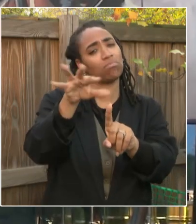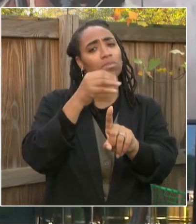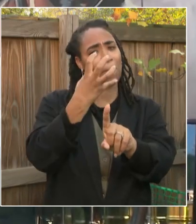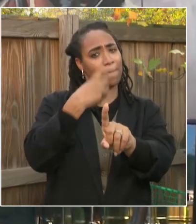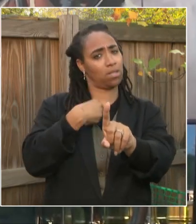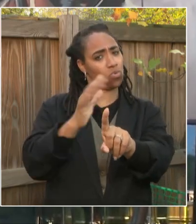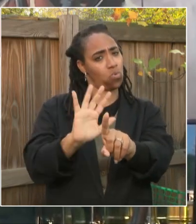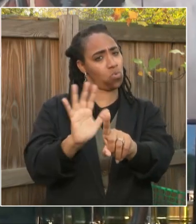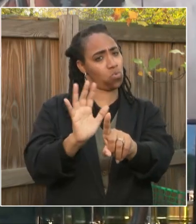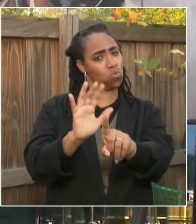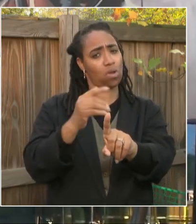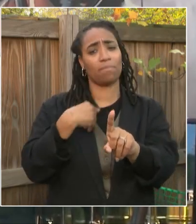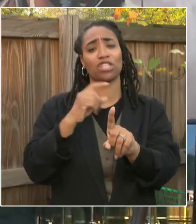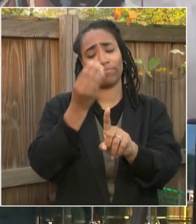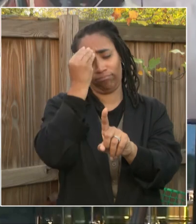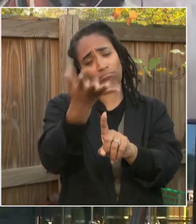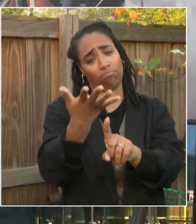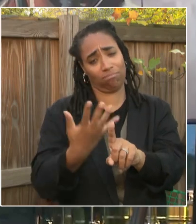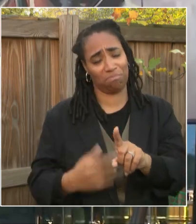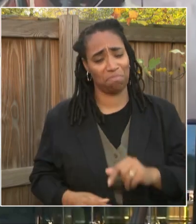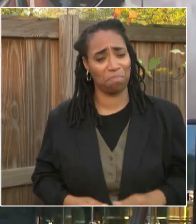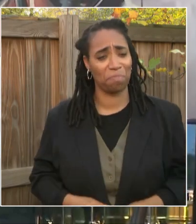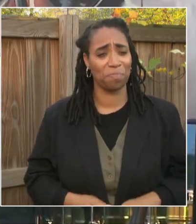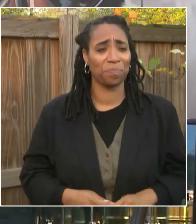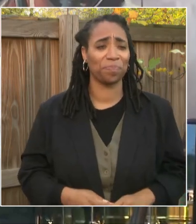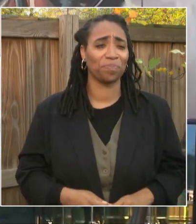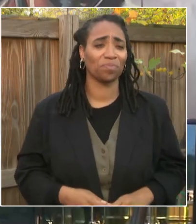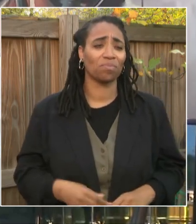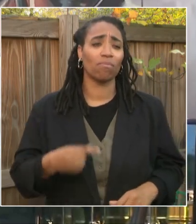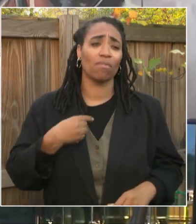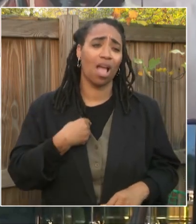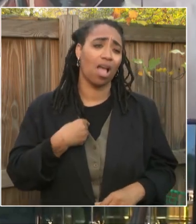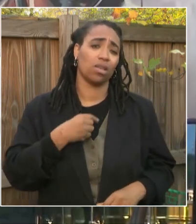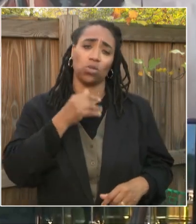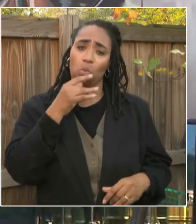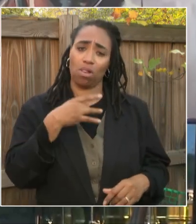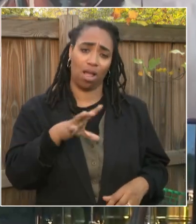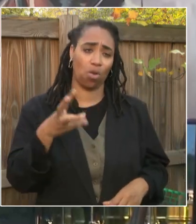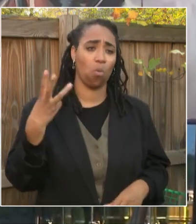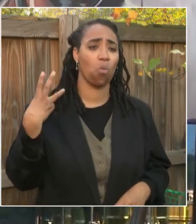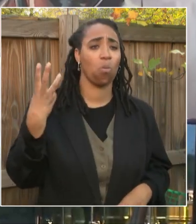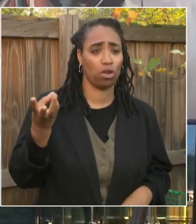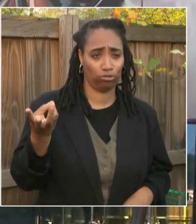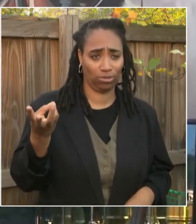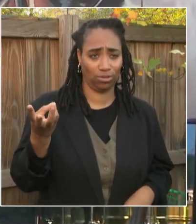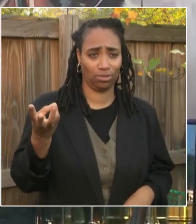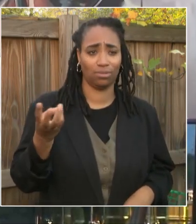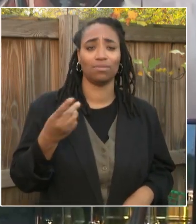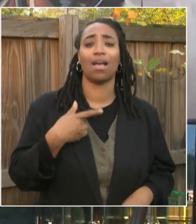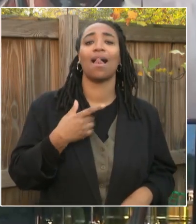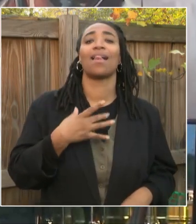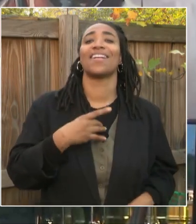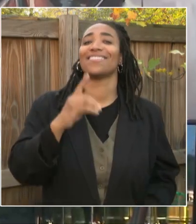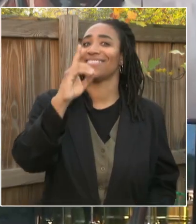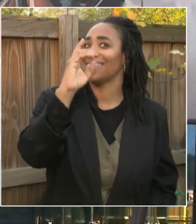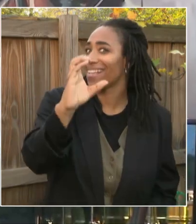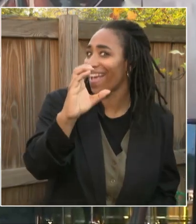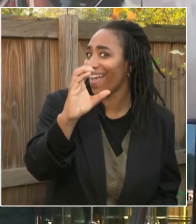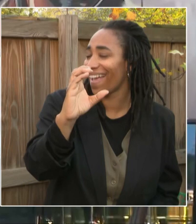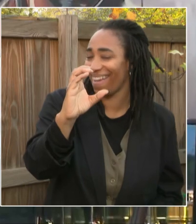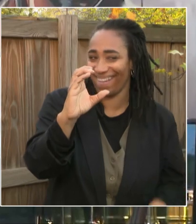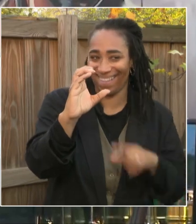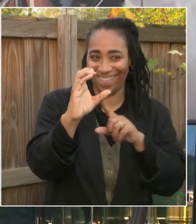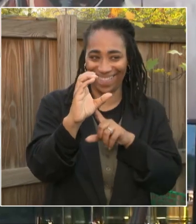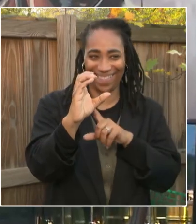anyway. I don't like Washington. I like the district because Washington had a slave, had a plantation